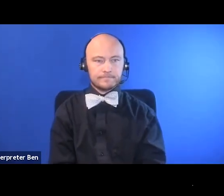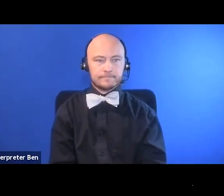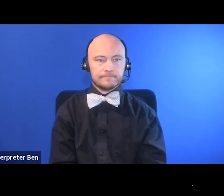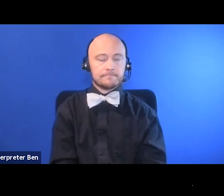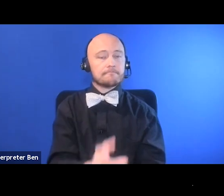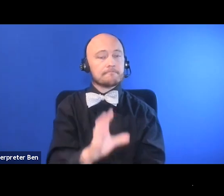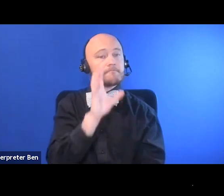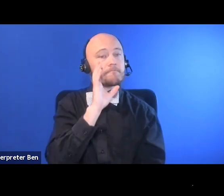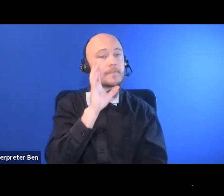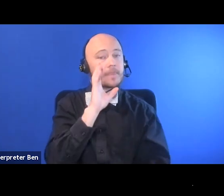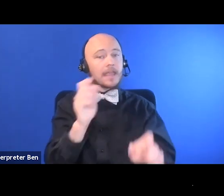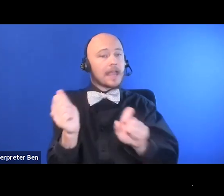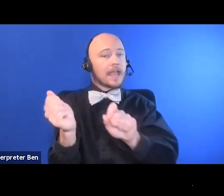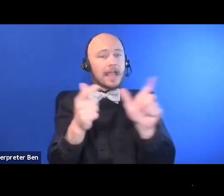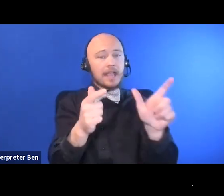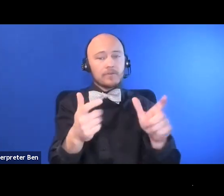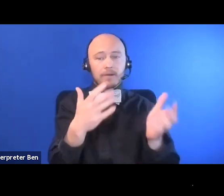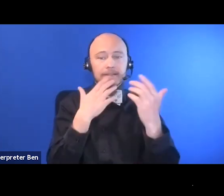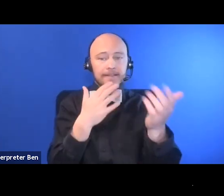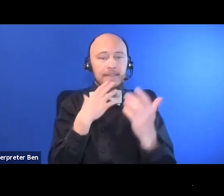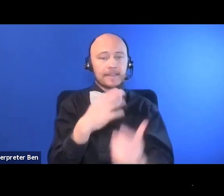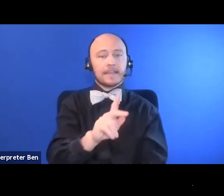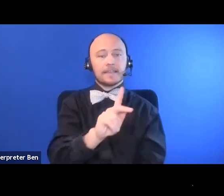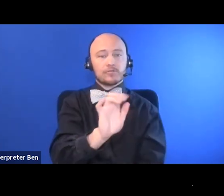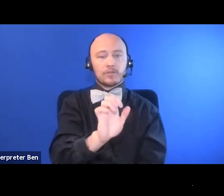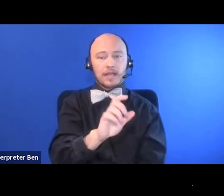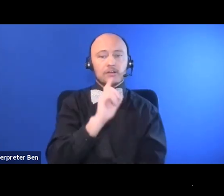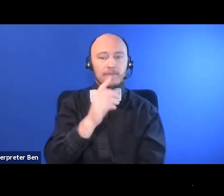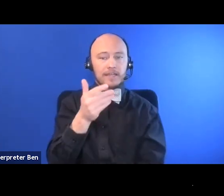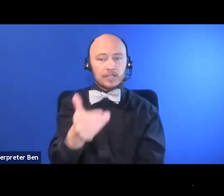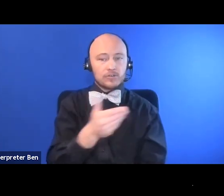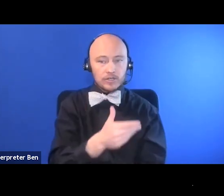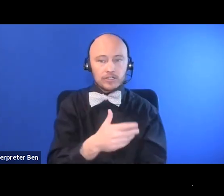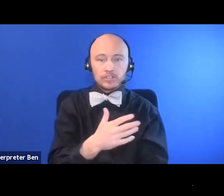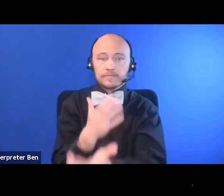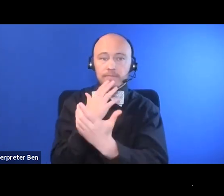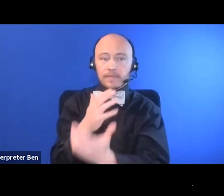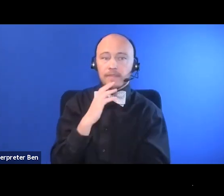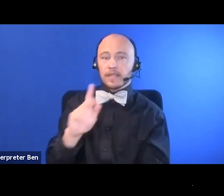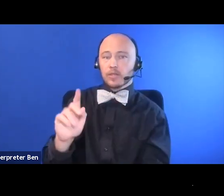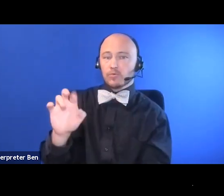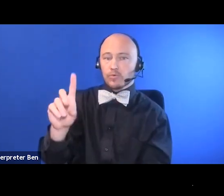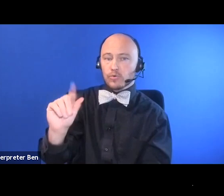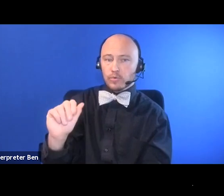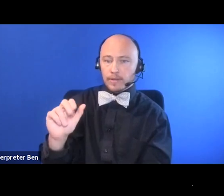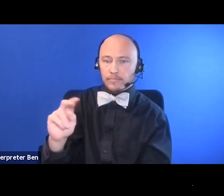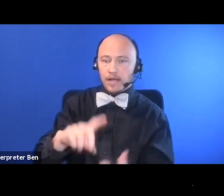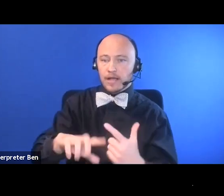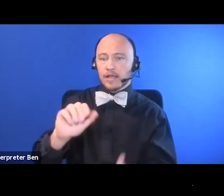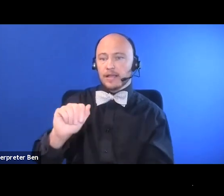Hi, everybody. Thank you, Kyle, for that introduction. Thank you, Kundiman and AWP